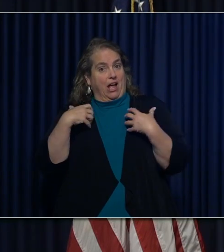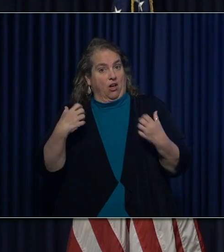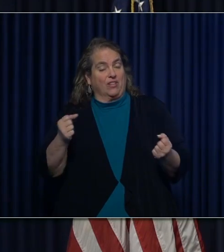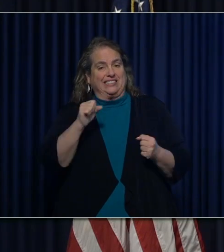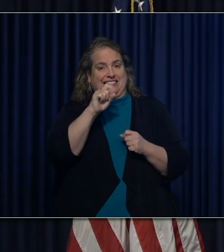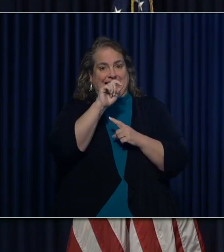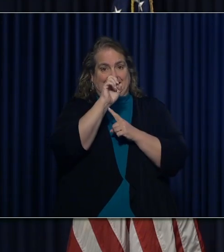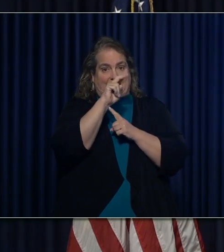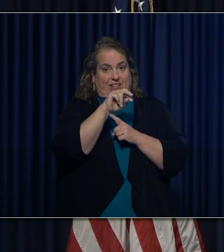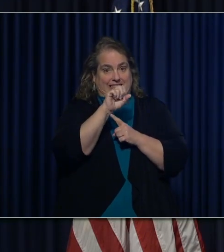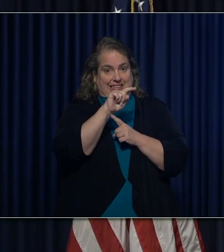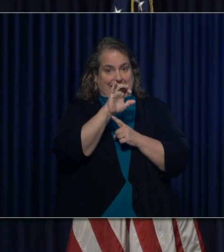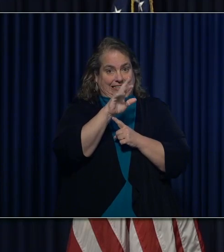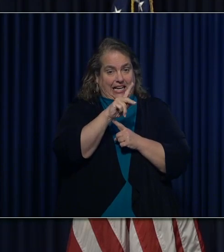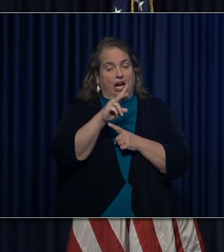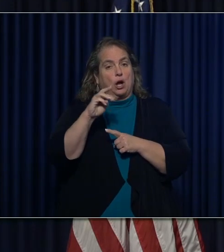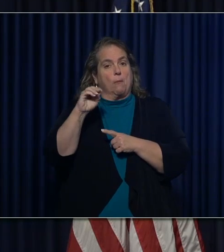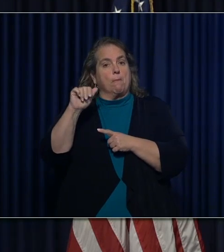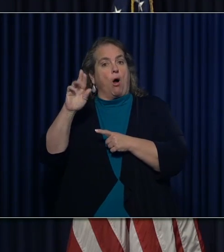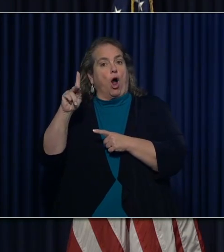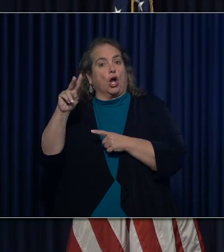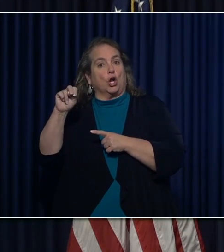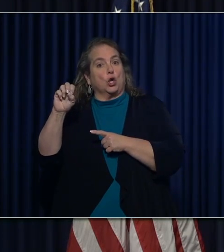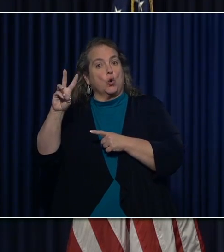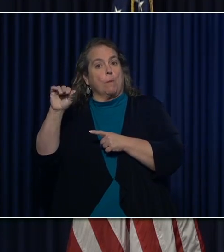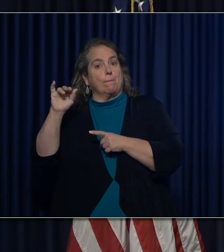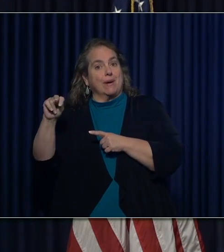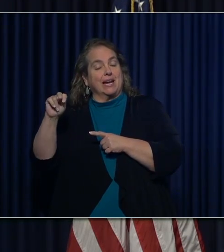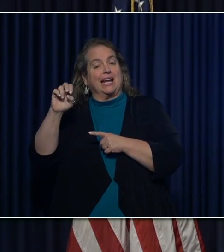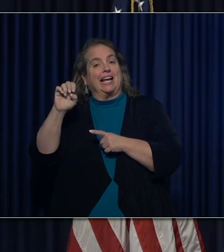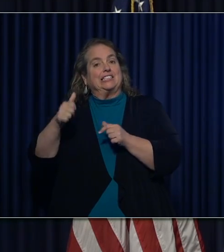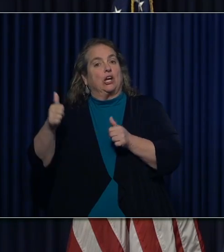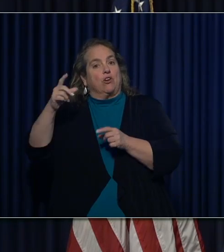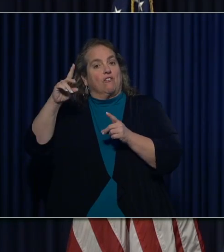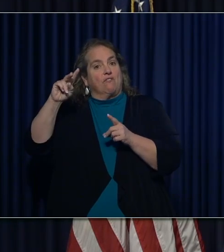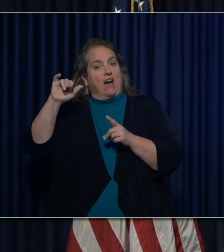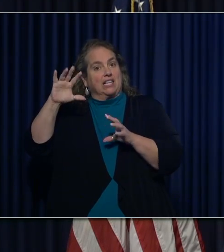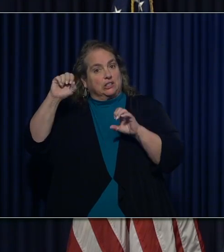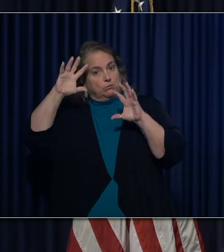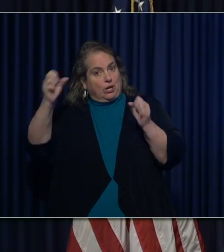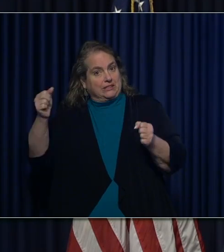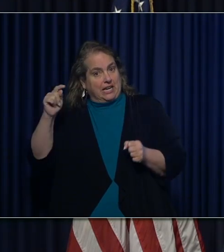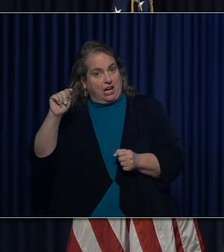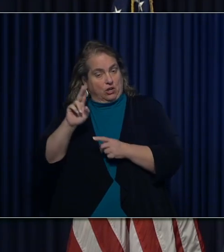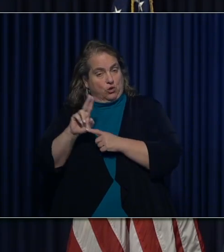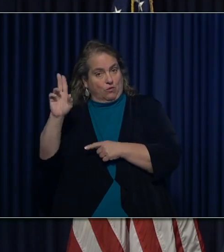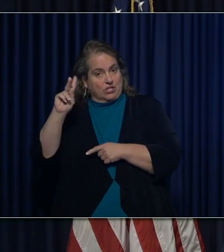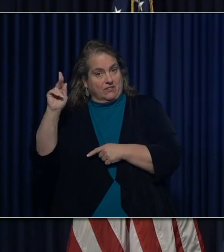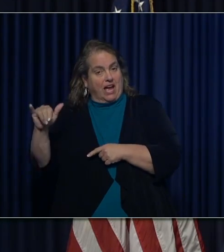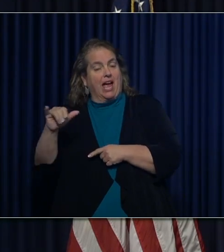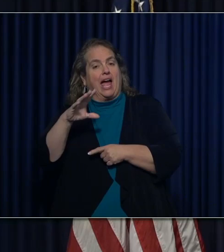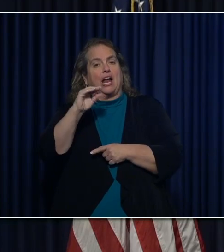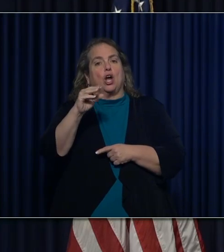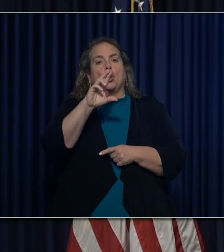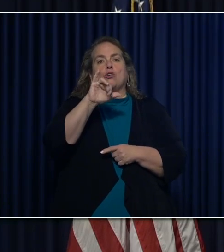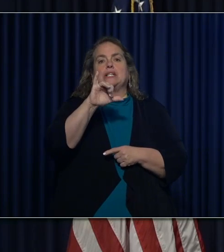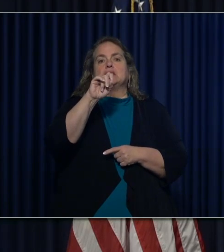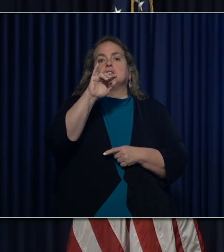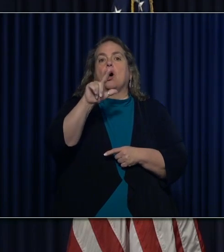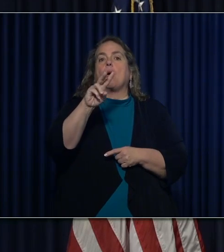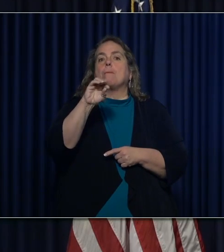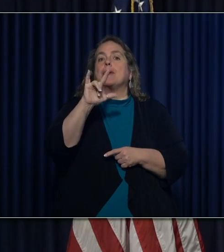Dr. Mark Newman, the Executive Vice President for Health Affairs at UK, and Dr. Crystal Miller, who is the Director of